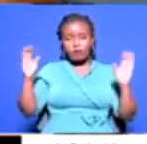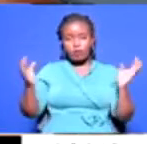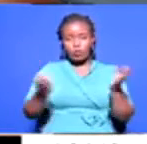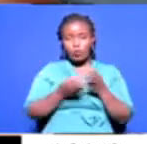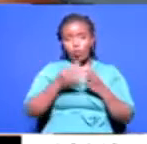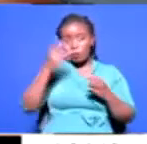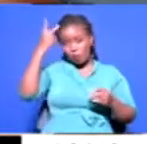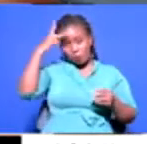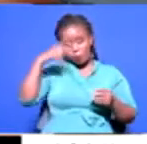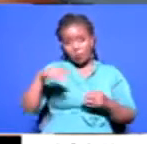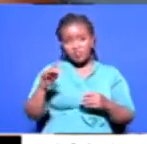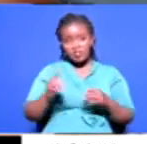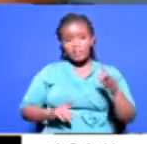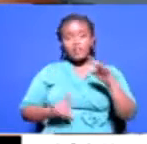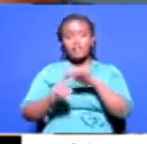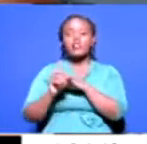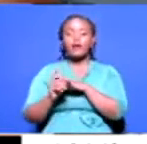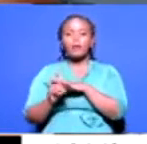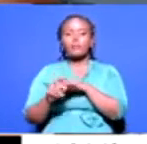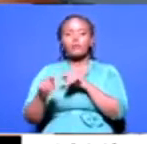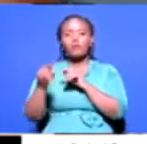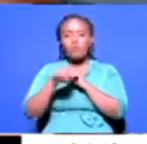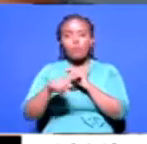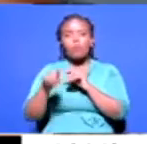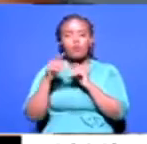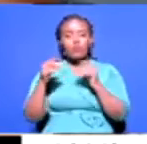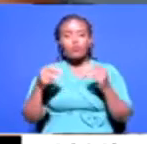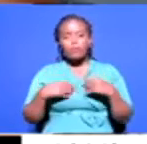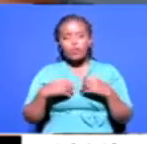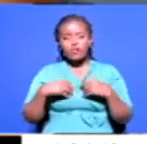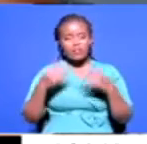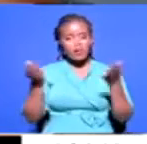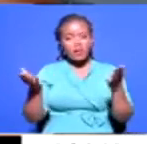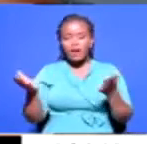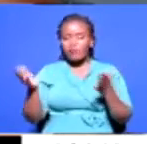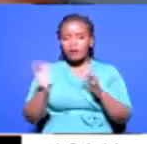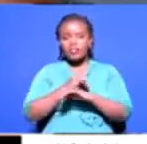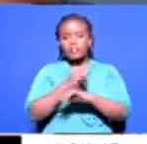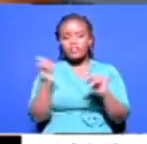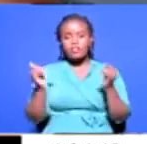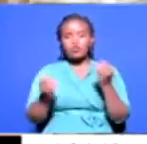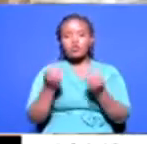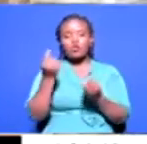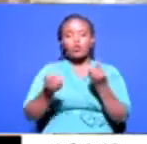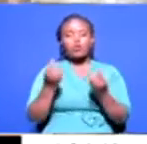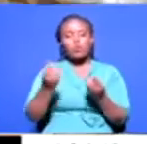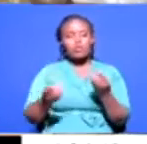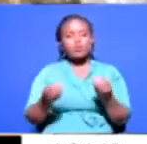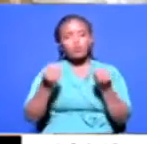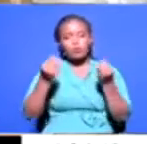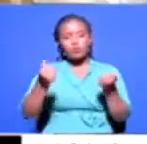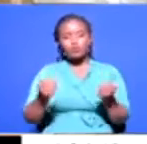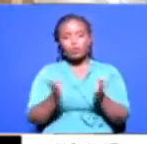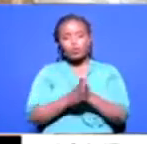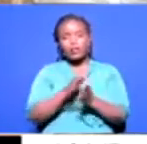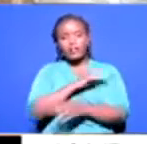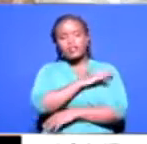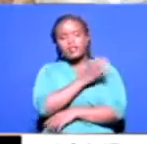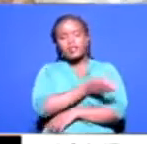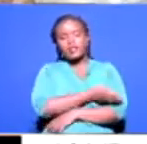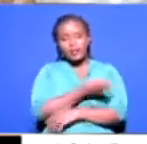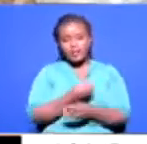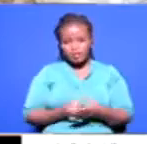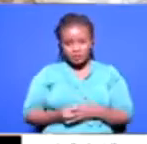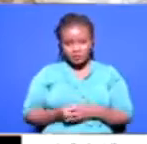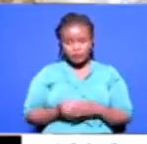still have available clean cooking solutions and energy sources. He says the fuel is